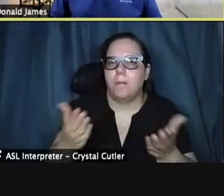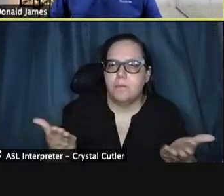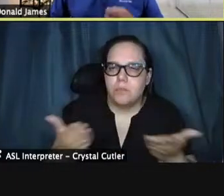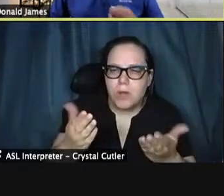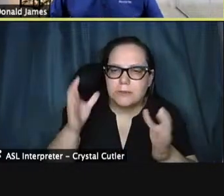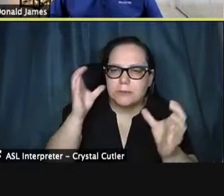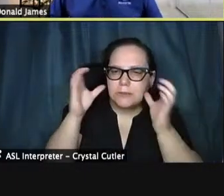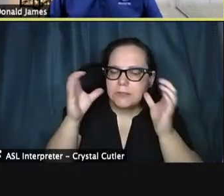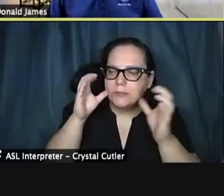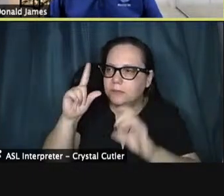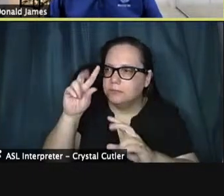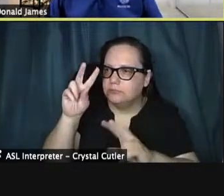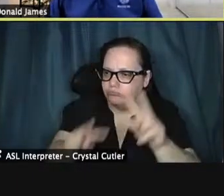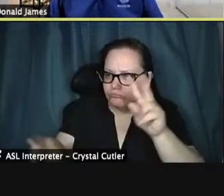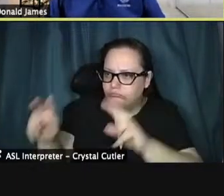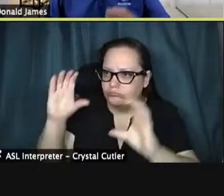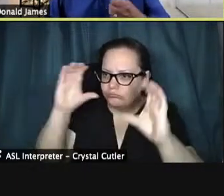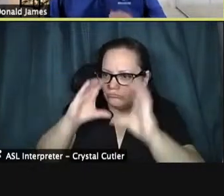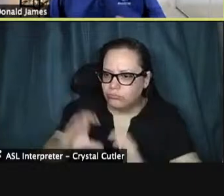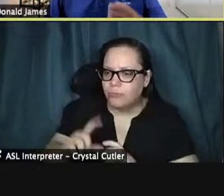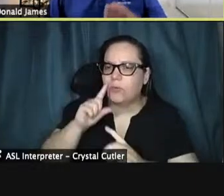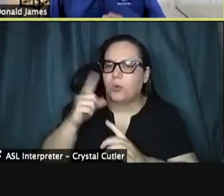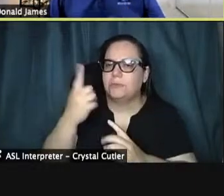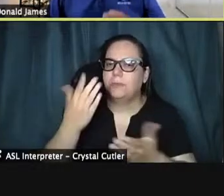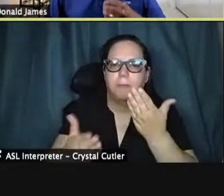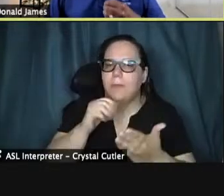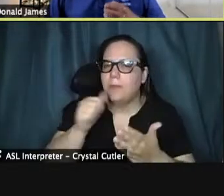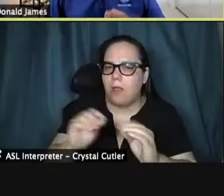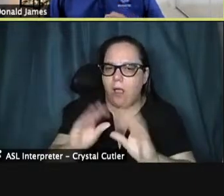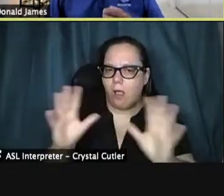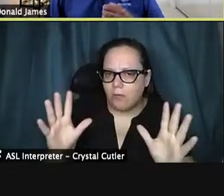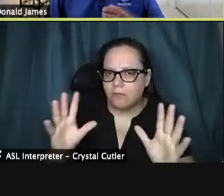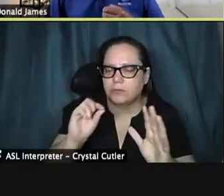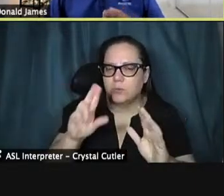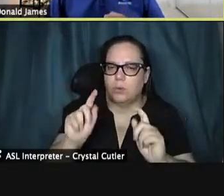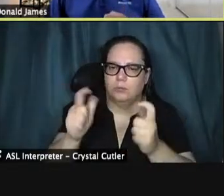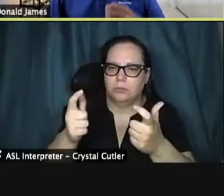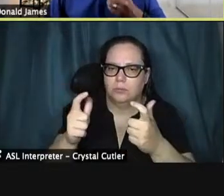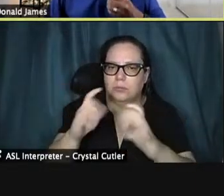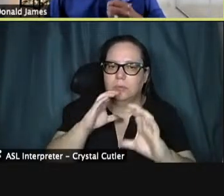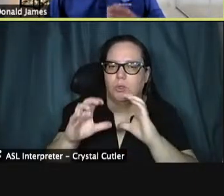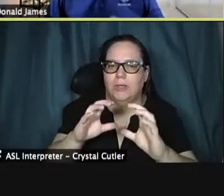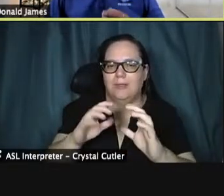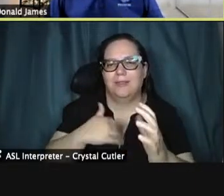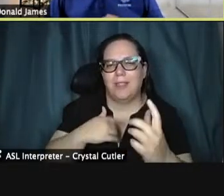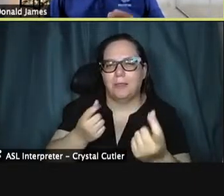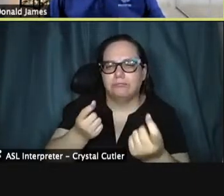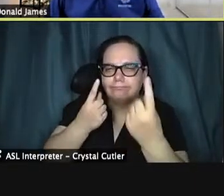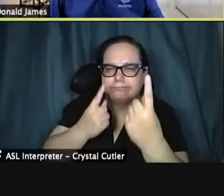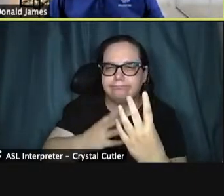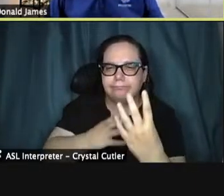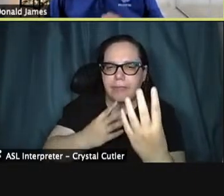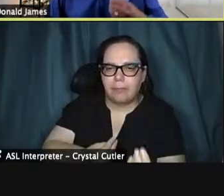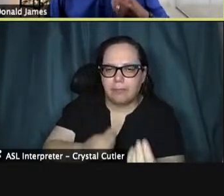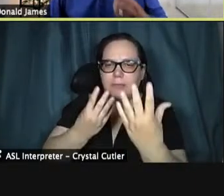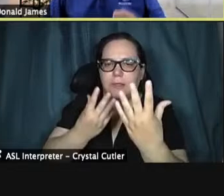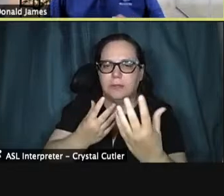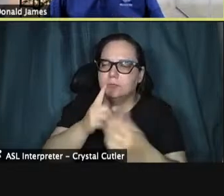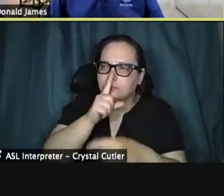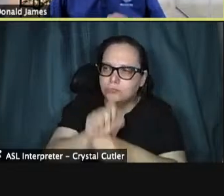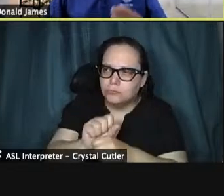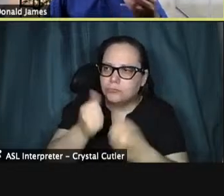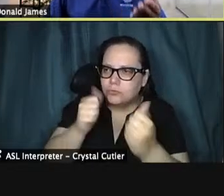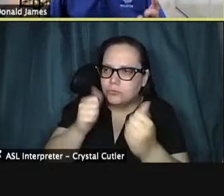not be obvious or readily communicated. Presence listening is empathy, where you seek to truly see and